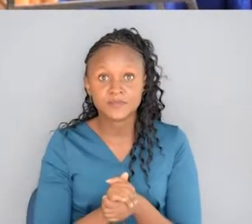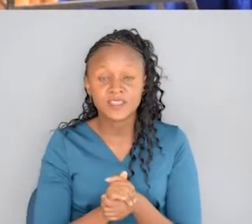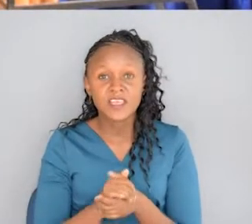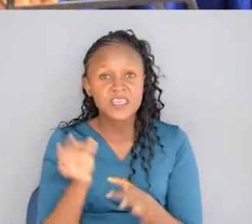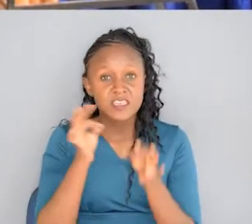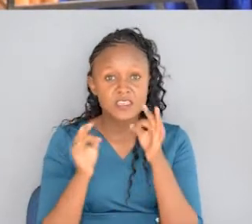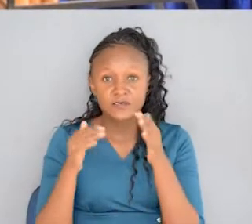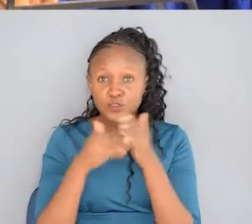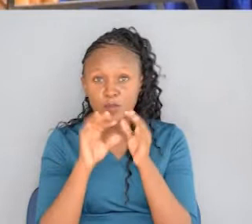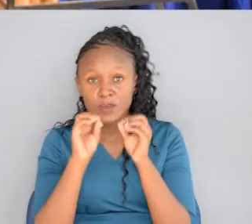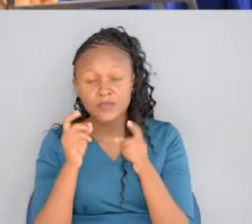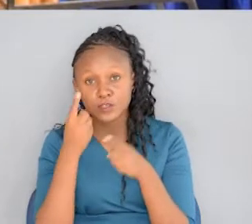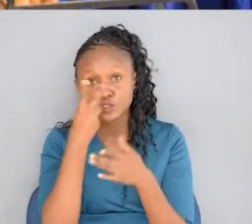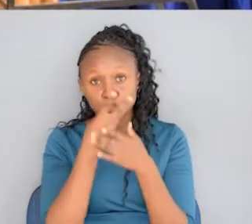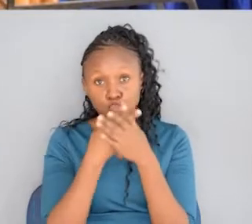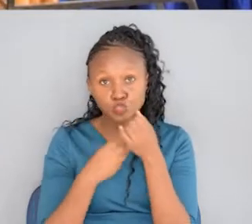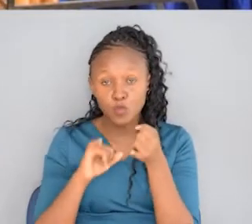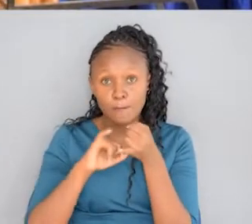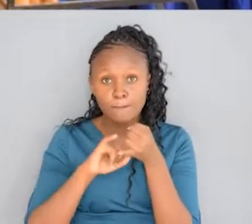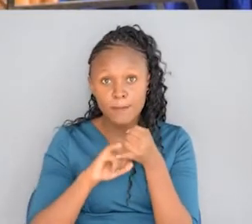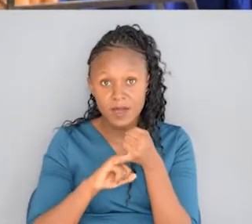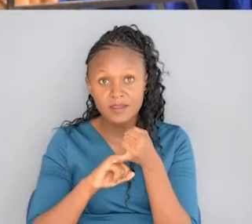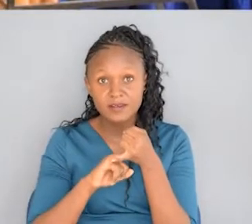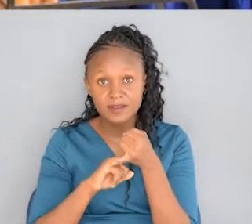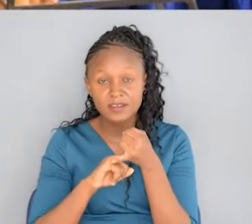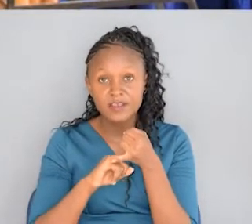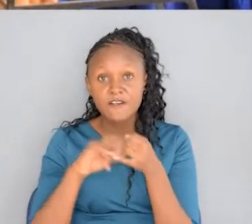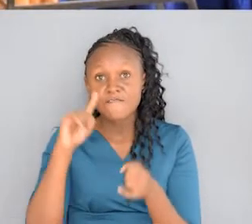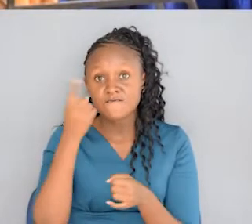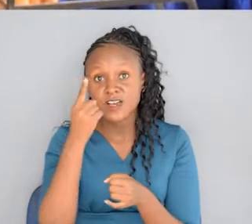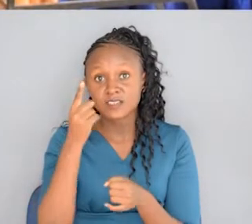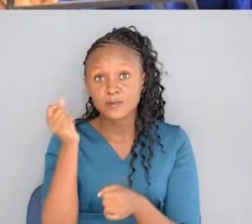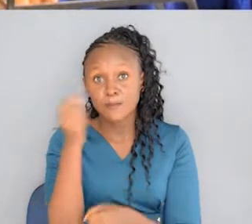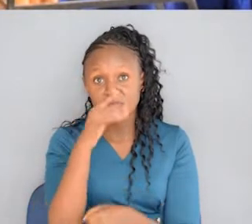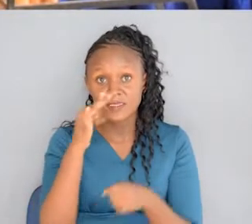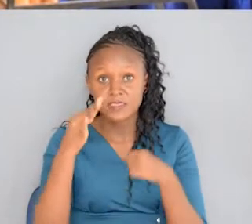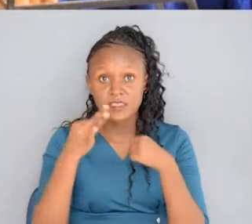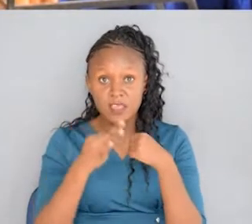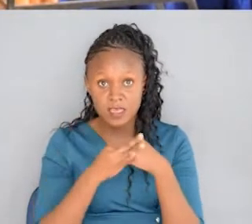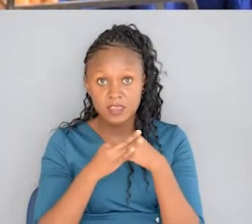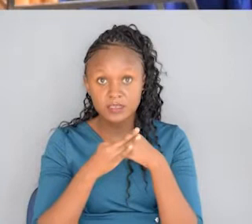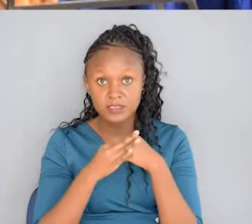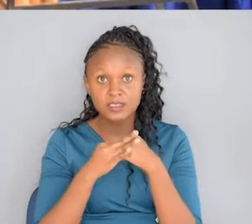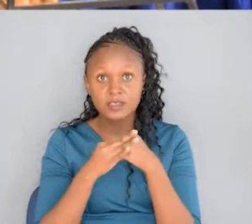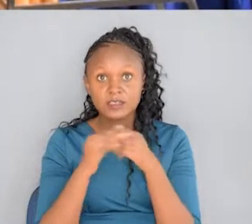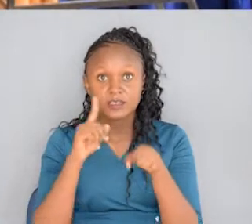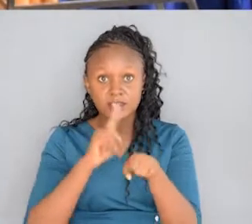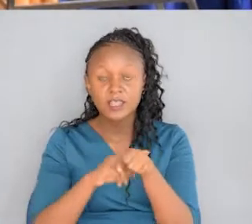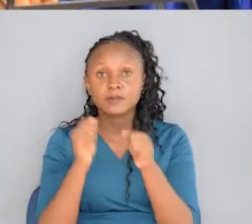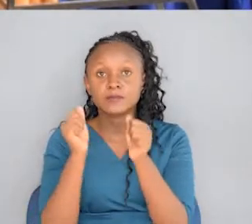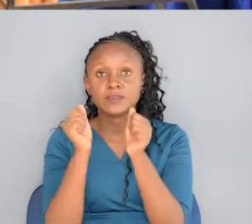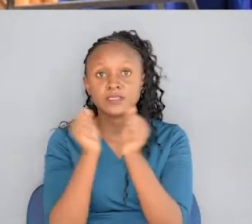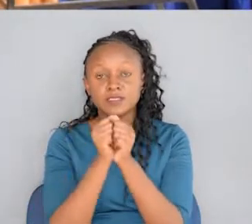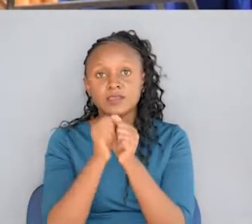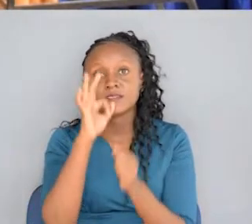married under the Christian Act on 1st August 2020 at 10:30 a.m. at Pcea Tindigwa Church.